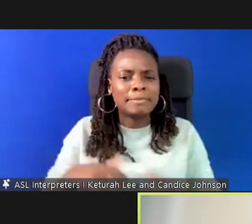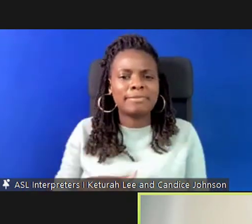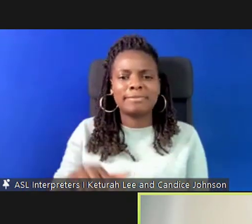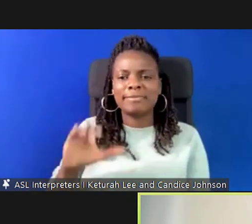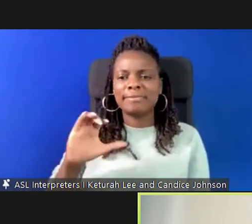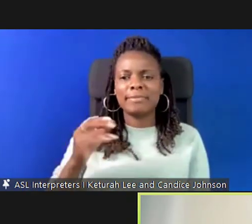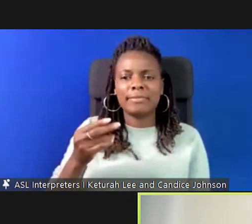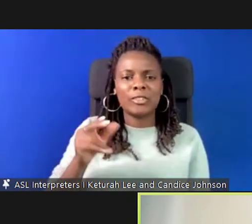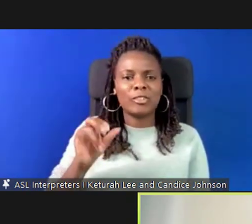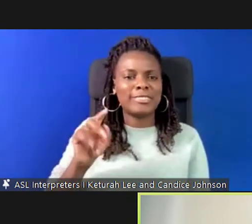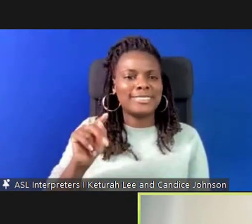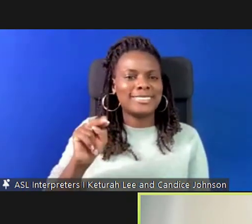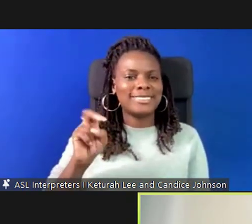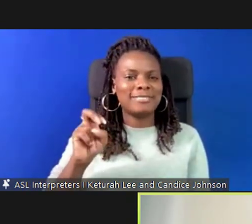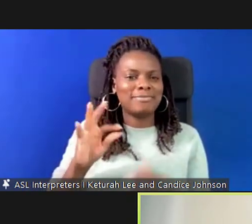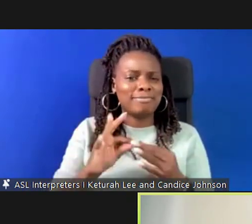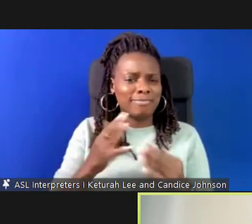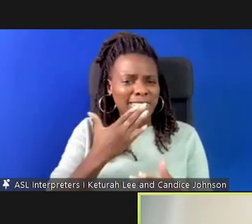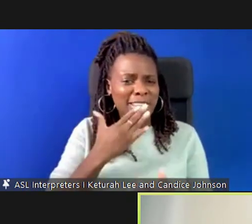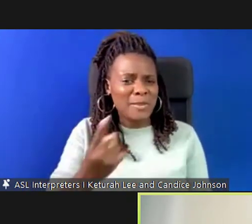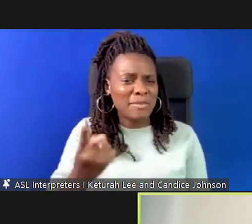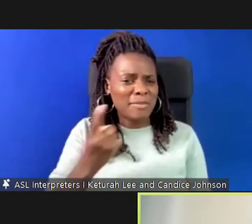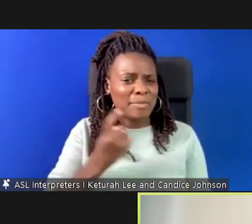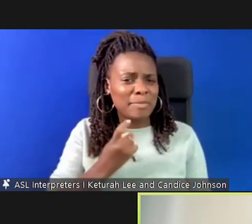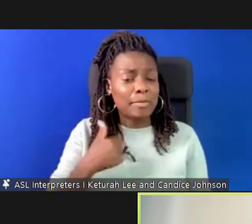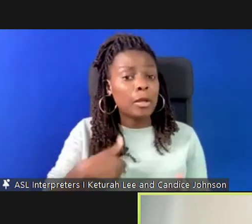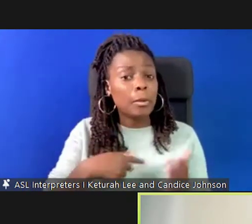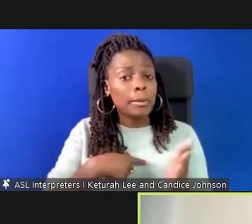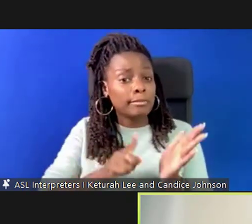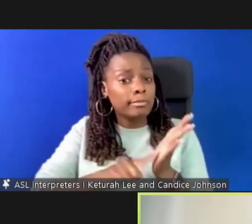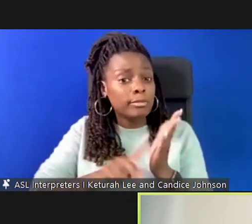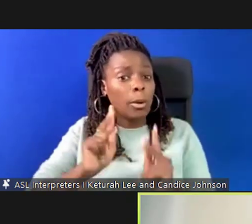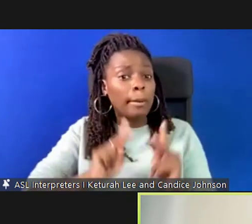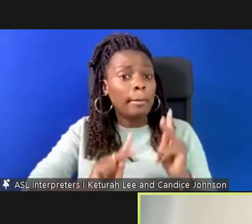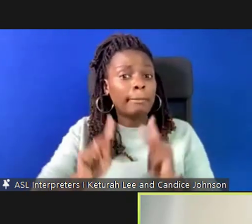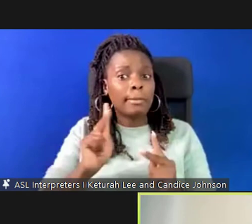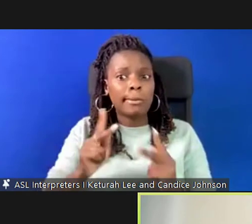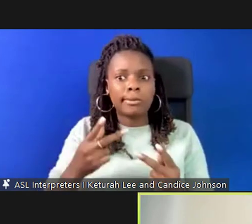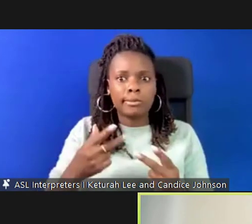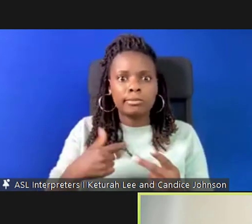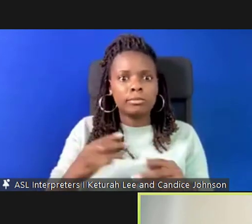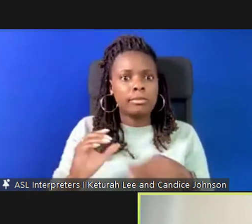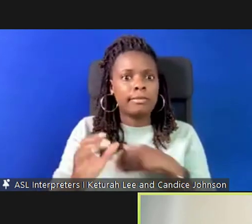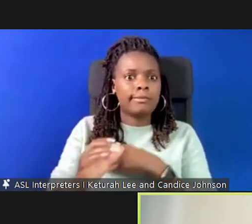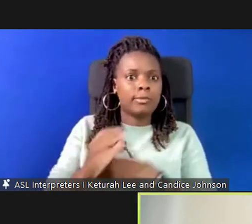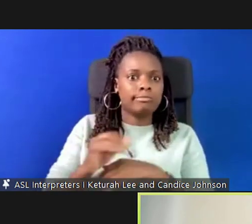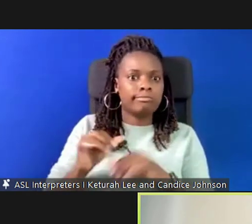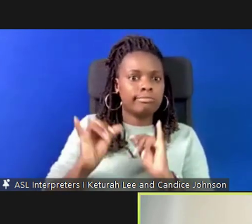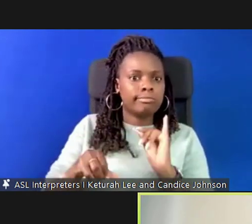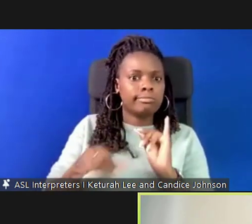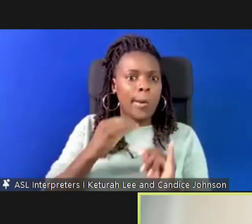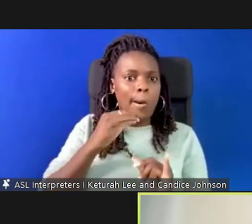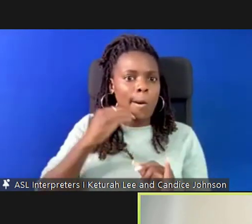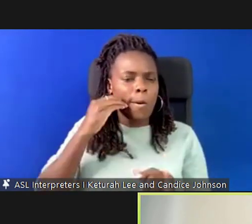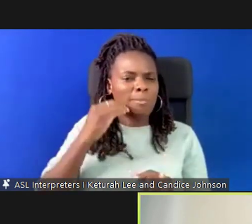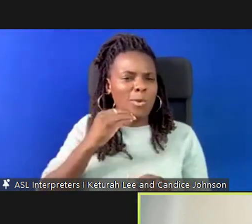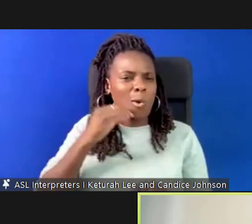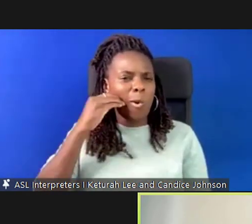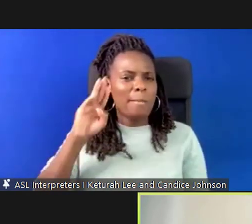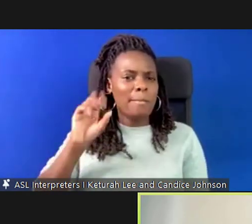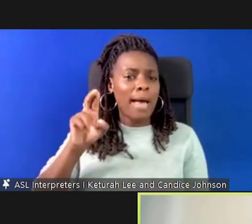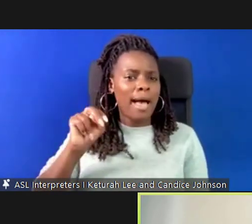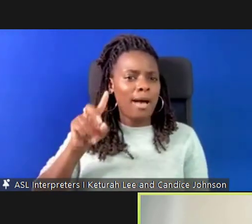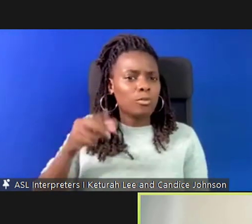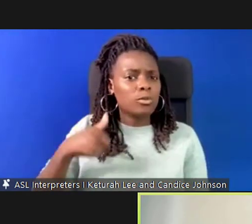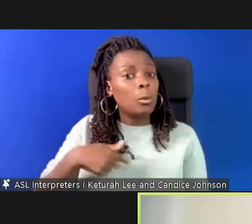So we looked at people who are homebound, and we've been following this population for a number of years.